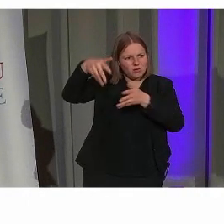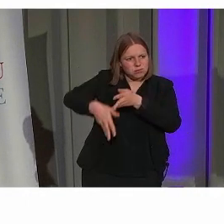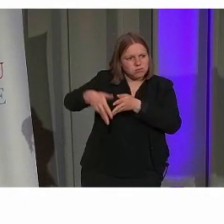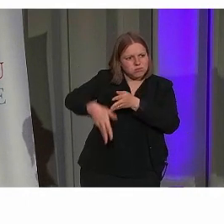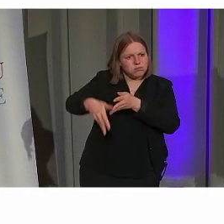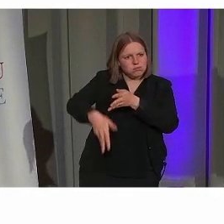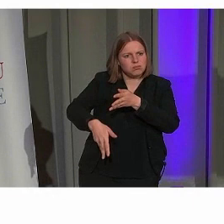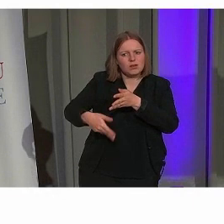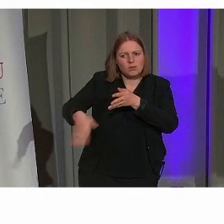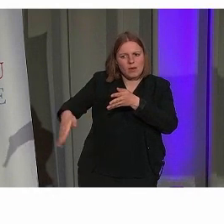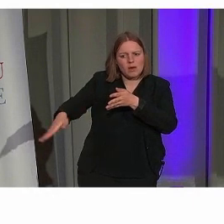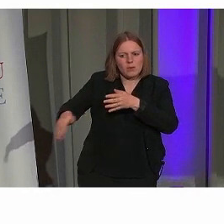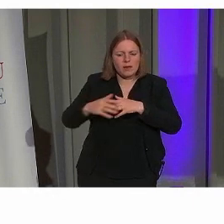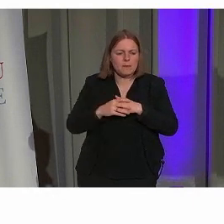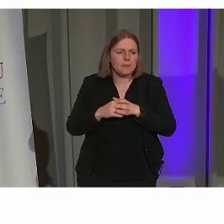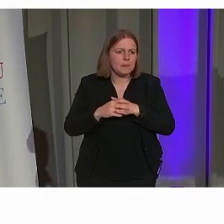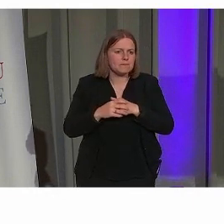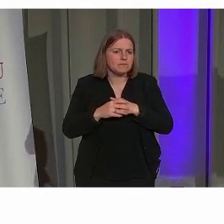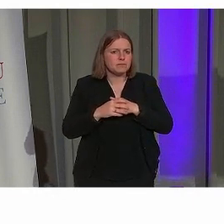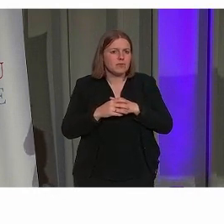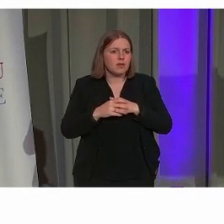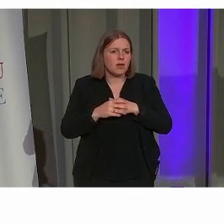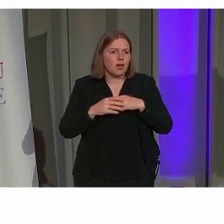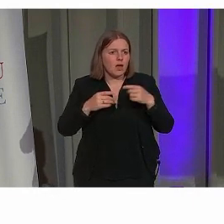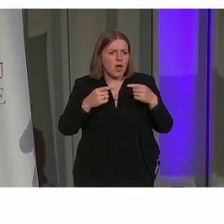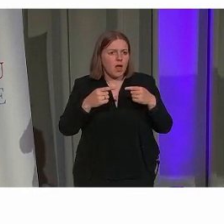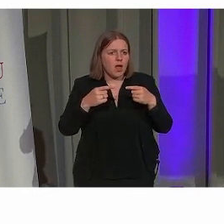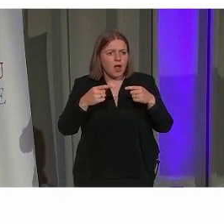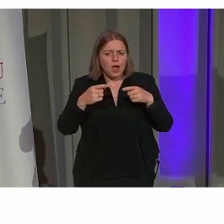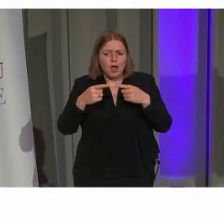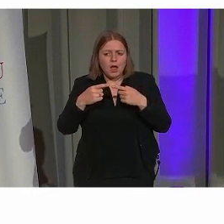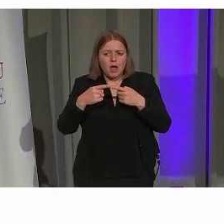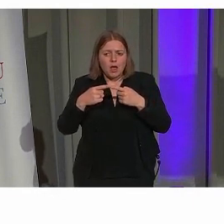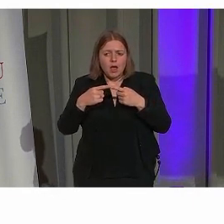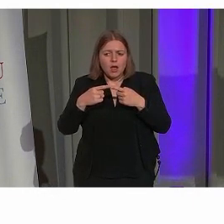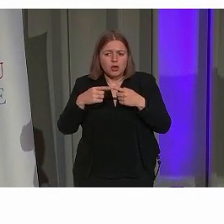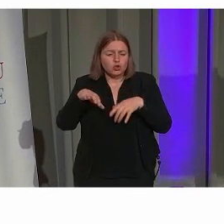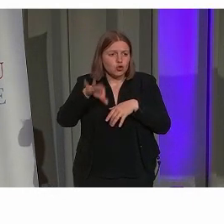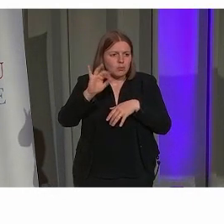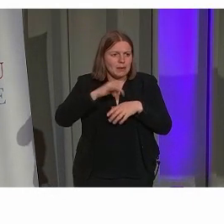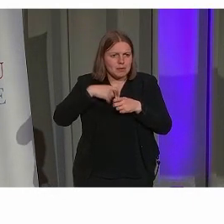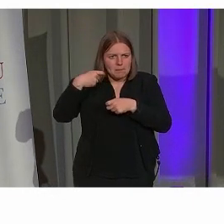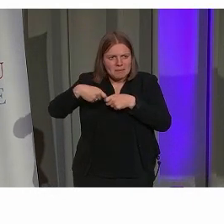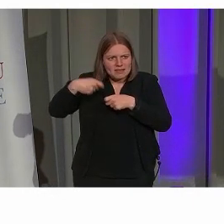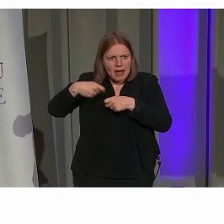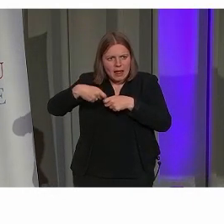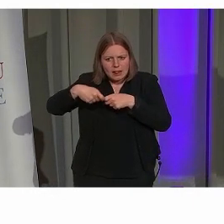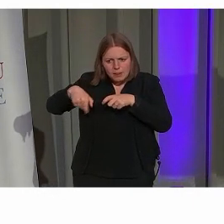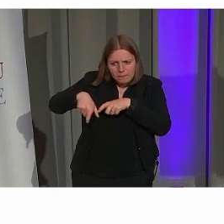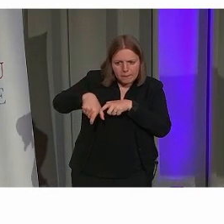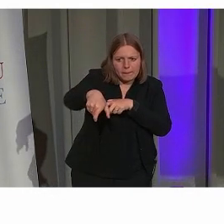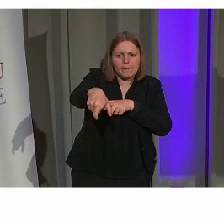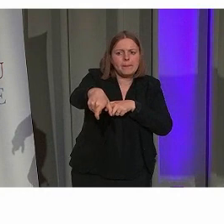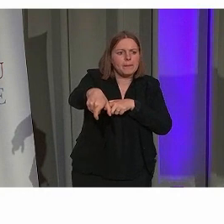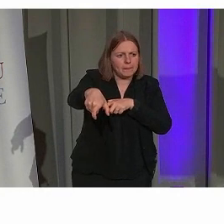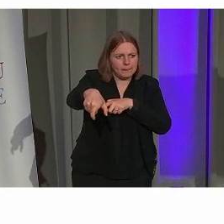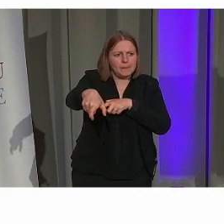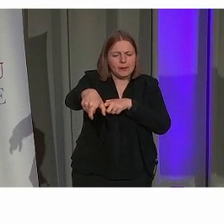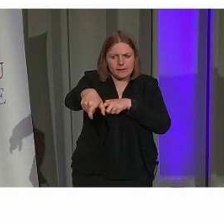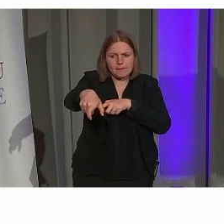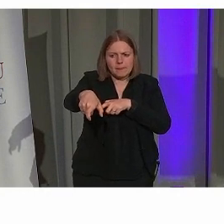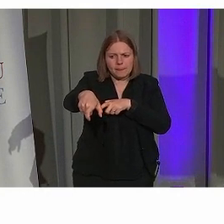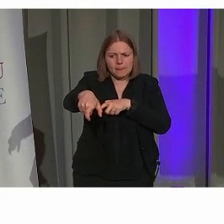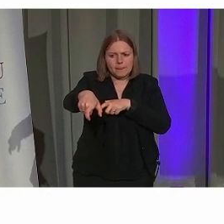other cases, a metal base is available to bridge